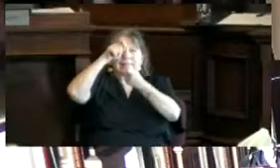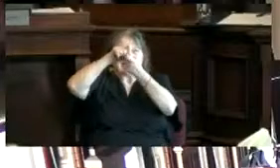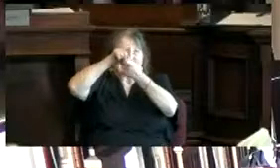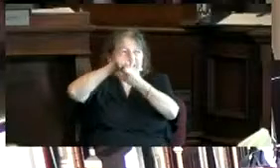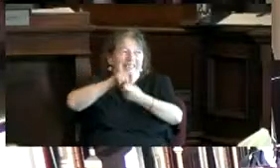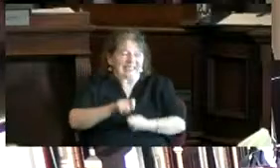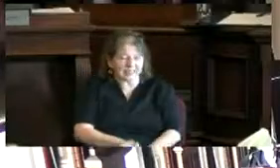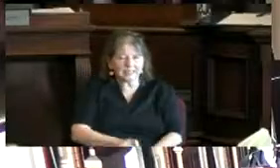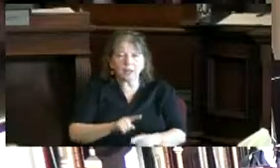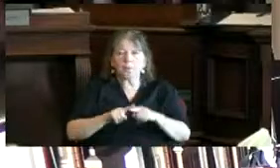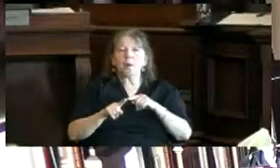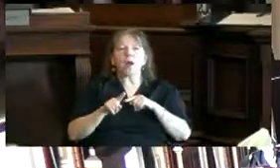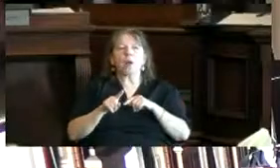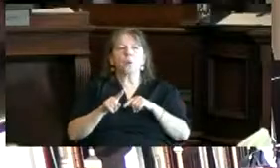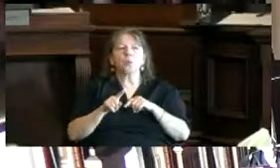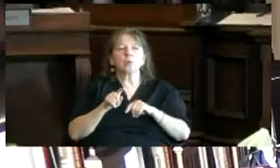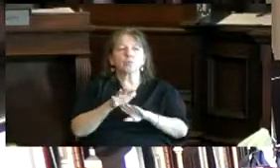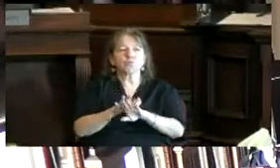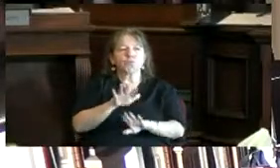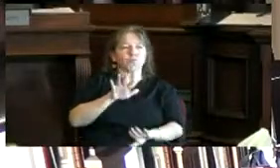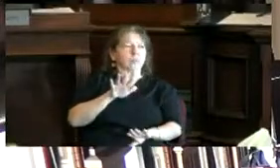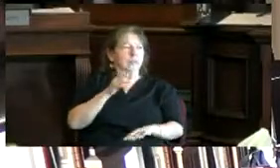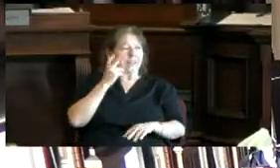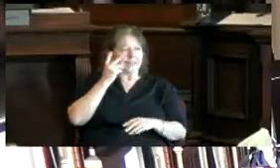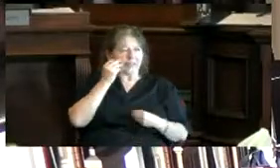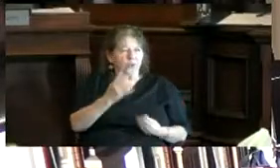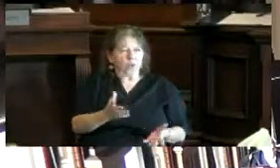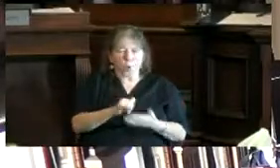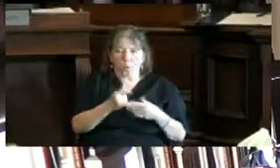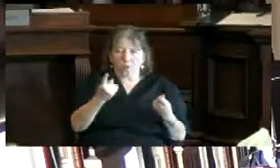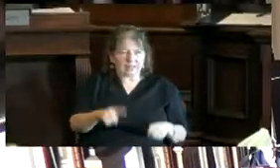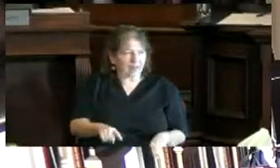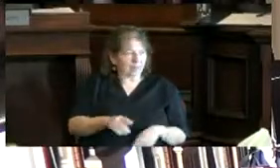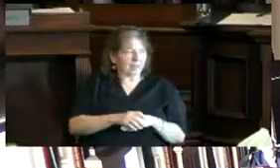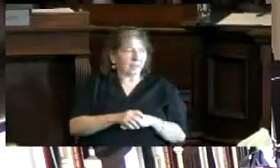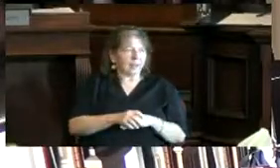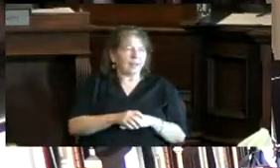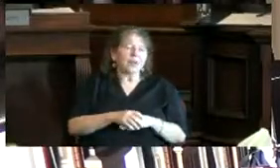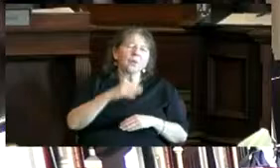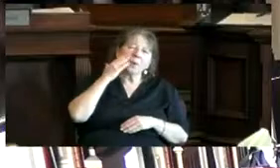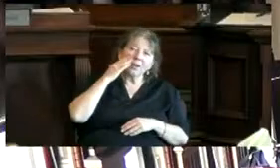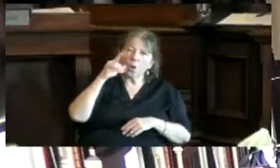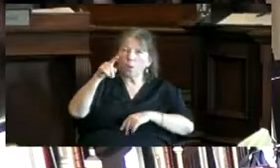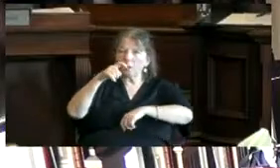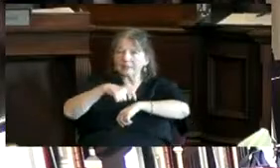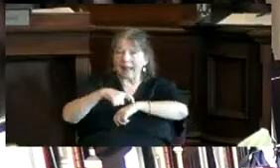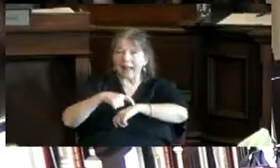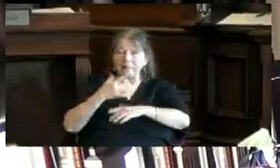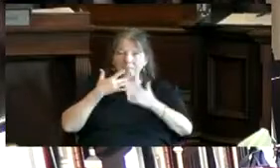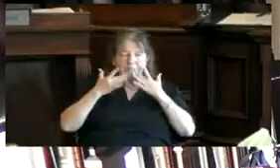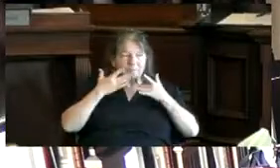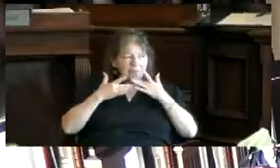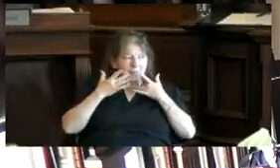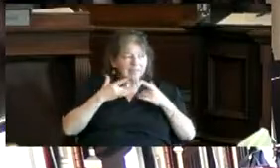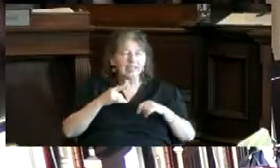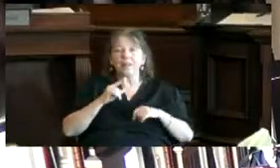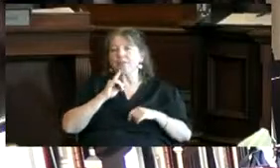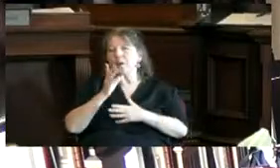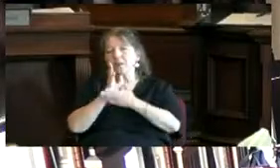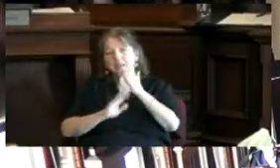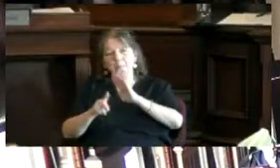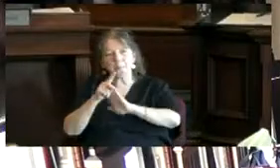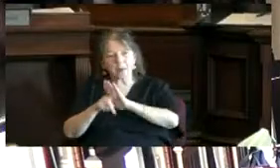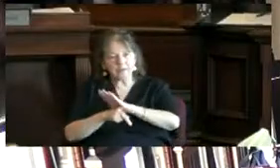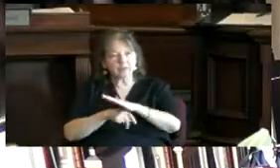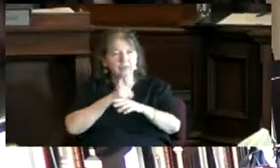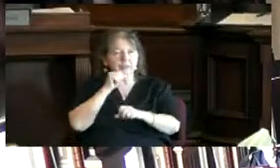what's been happening over the past 3 months, and certainly mindful of time. If there are questions that we can't get to or deeper policy discussions,